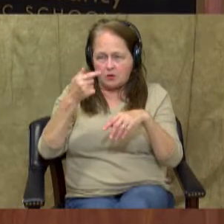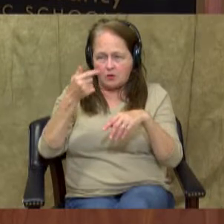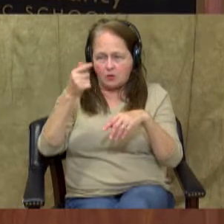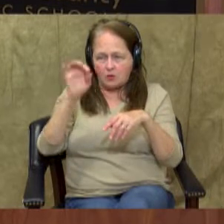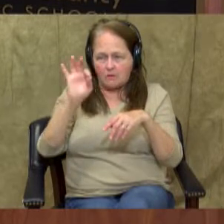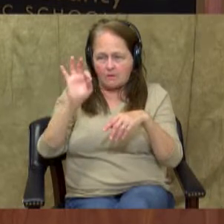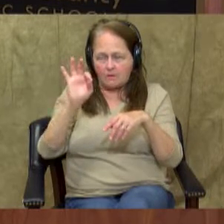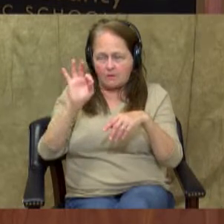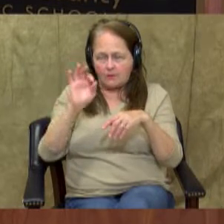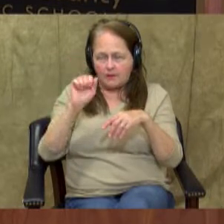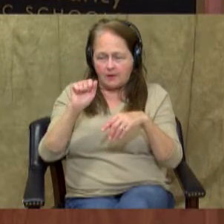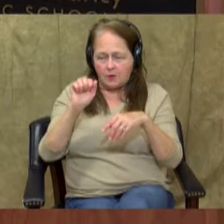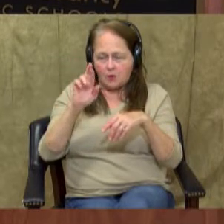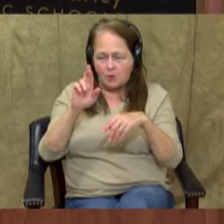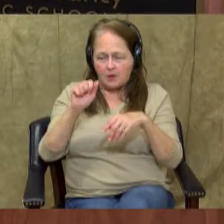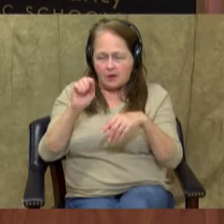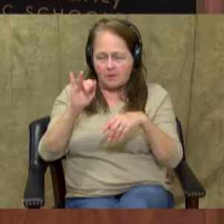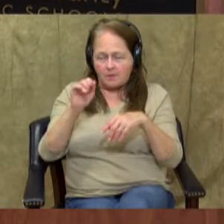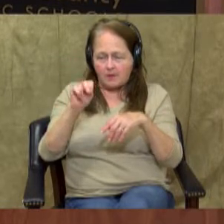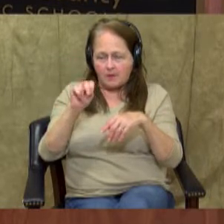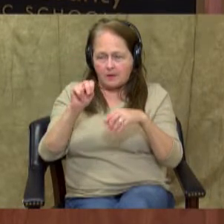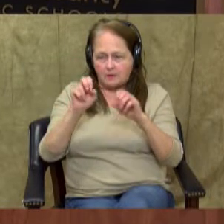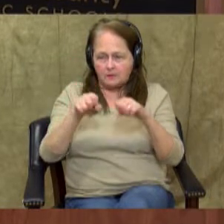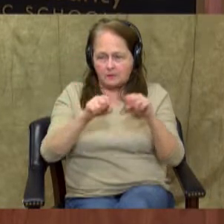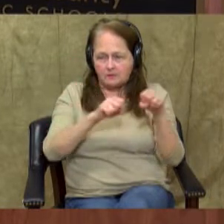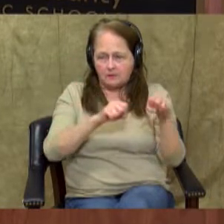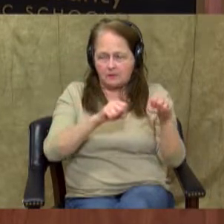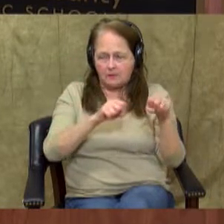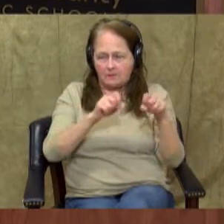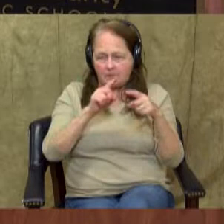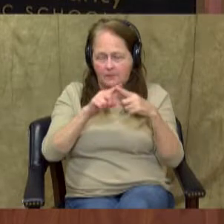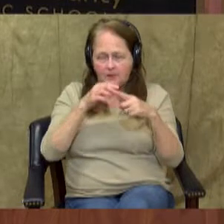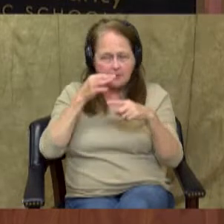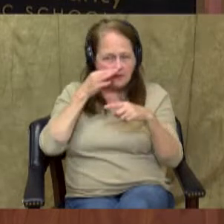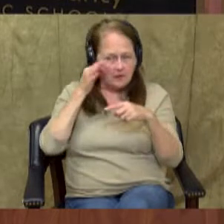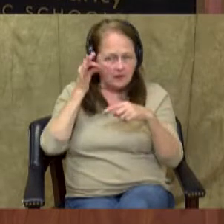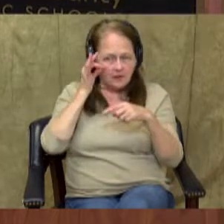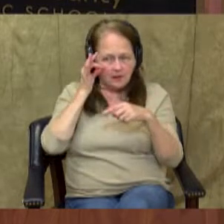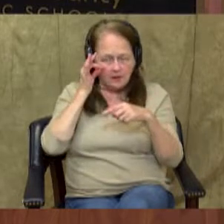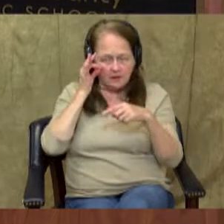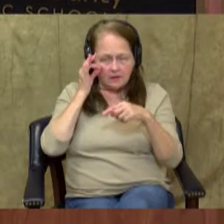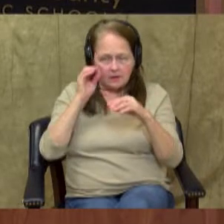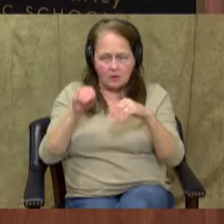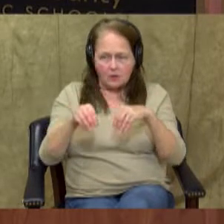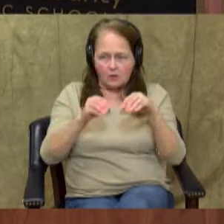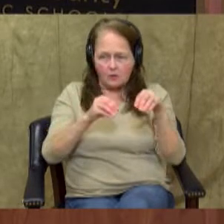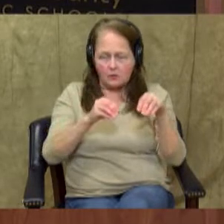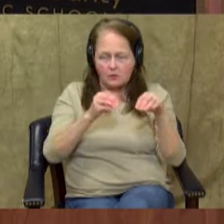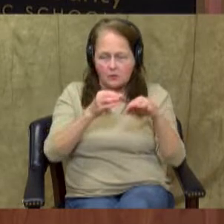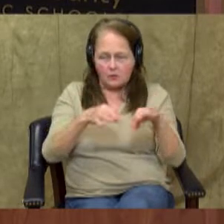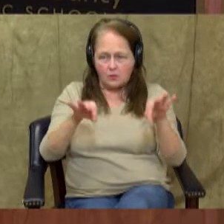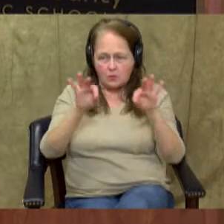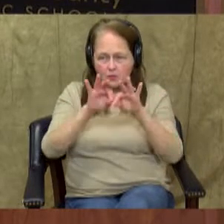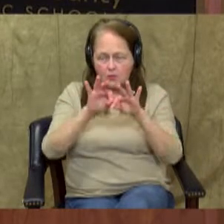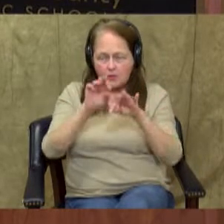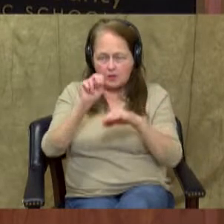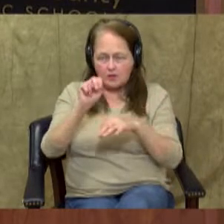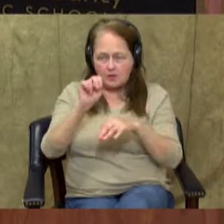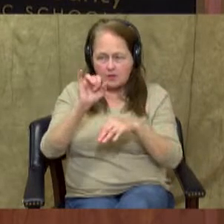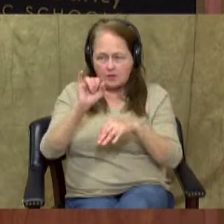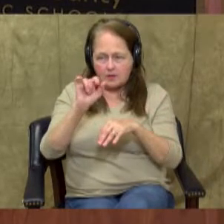And then the Arabian Sea, which leads out into the Indian Ocean. We also have a very important Nile